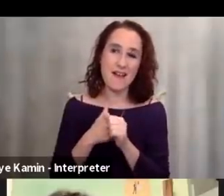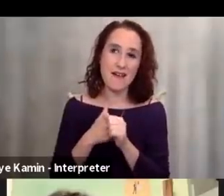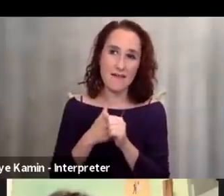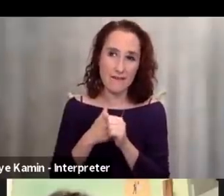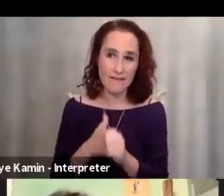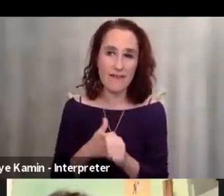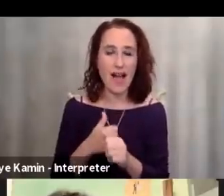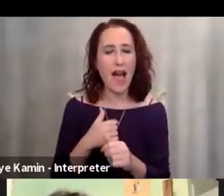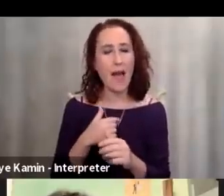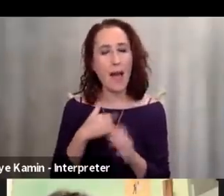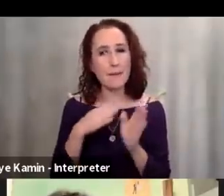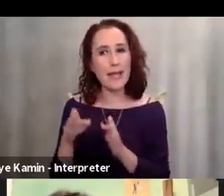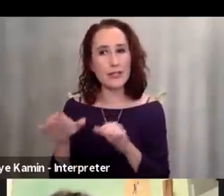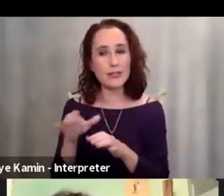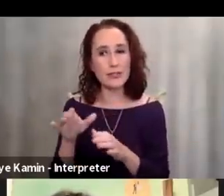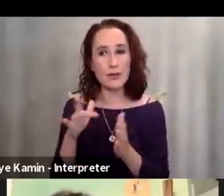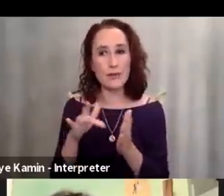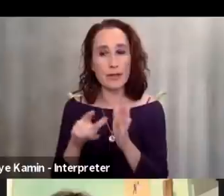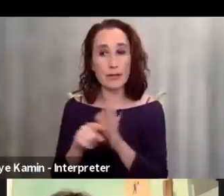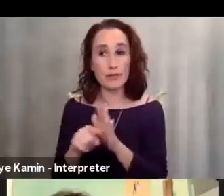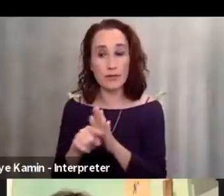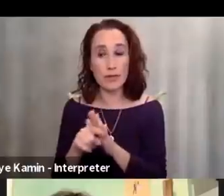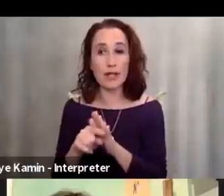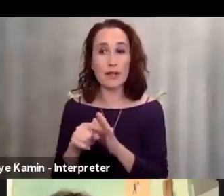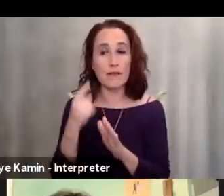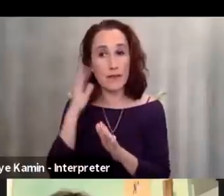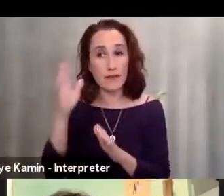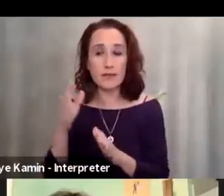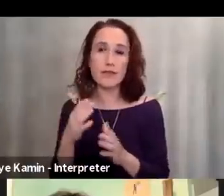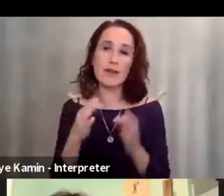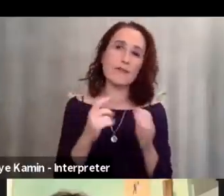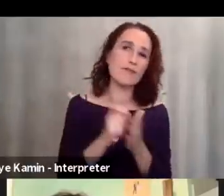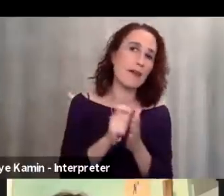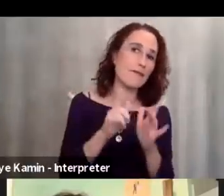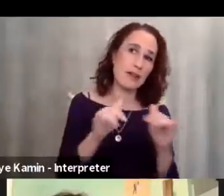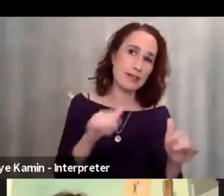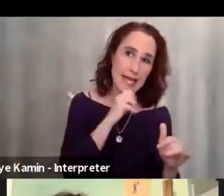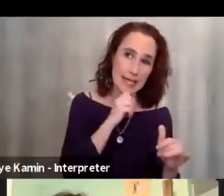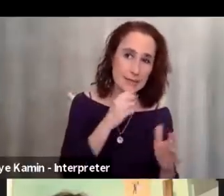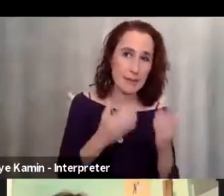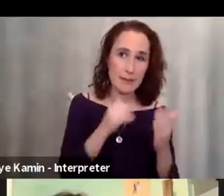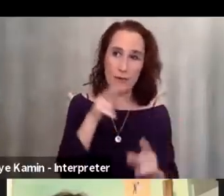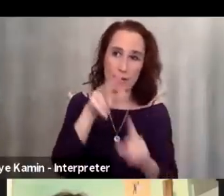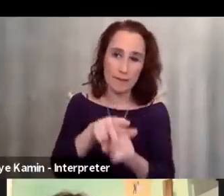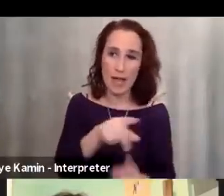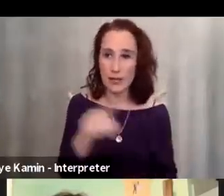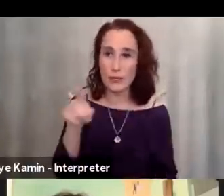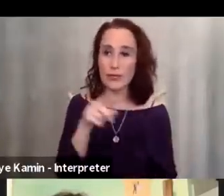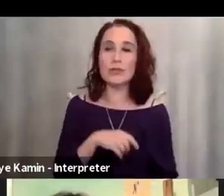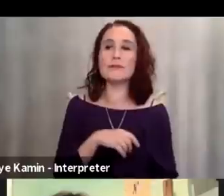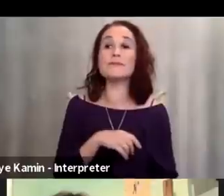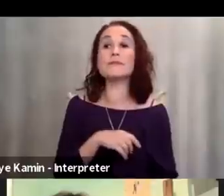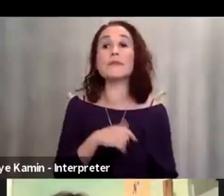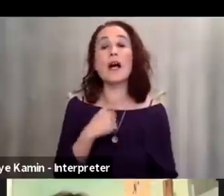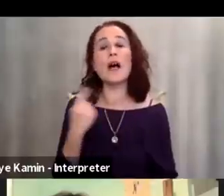future. So this may not apply to somebody who writes for multiple age ranges or might not apply to every person in general, but I